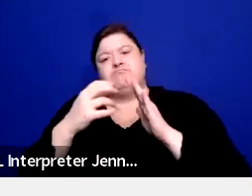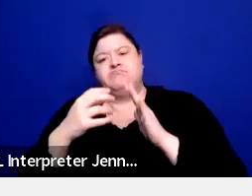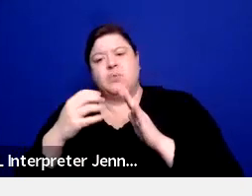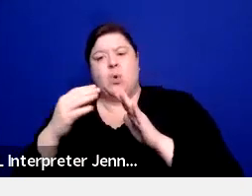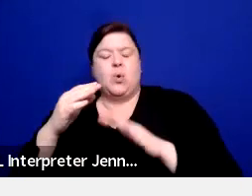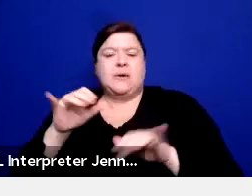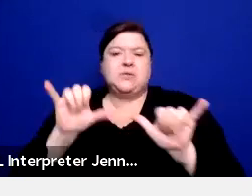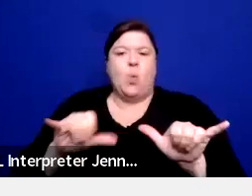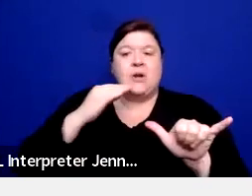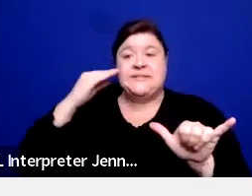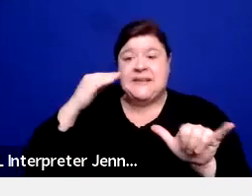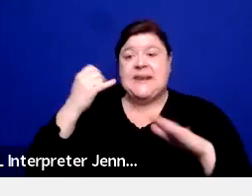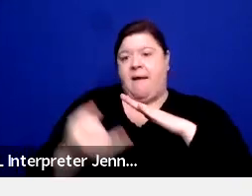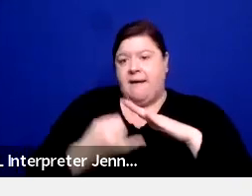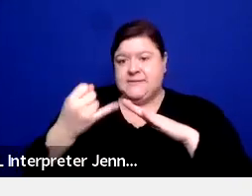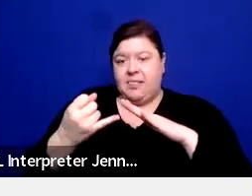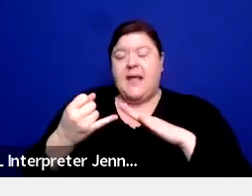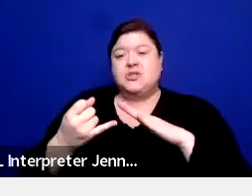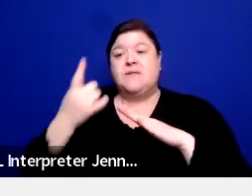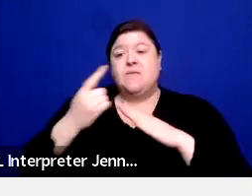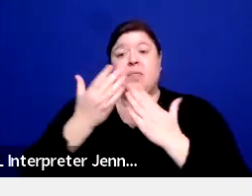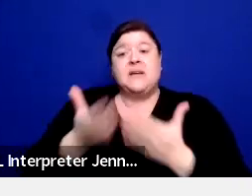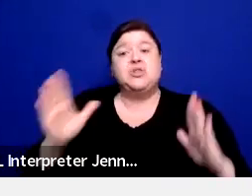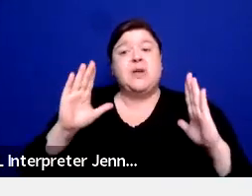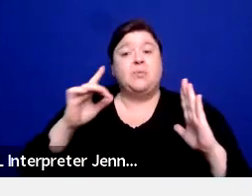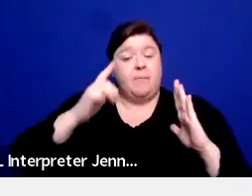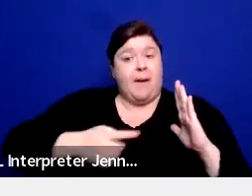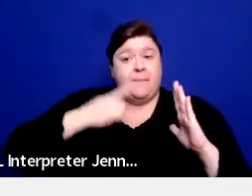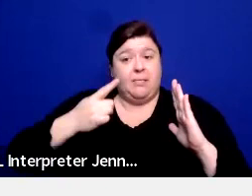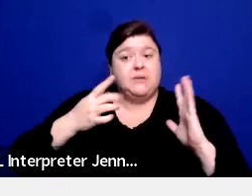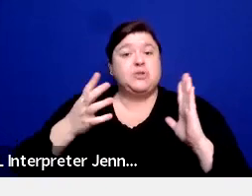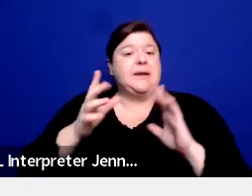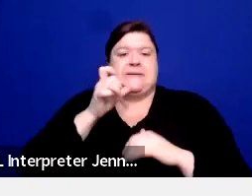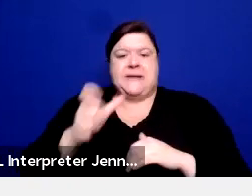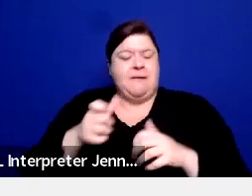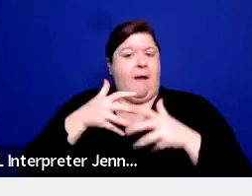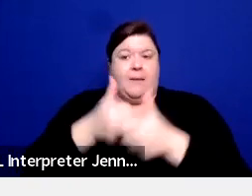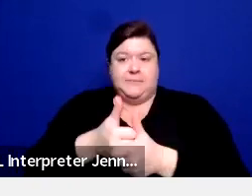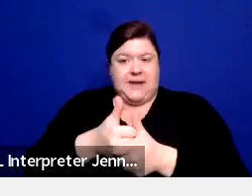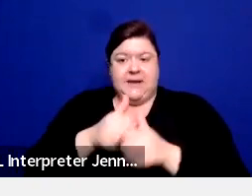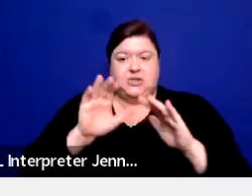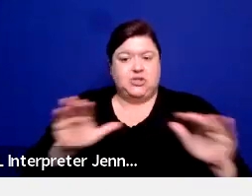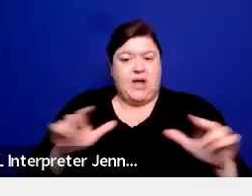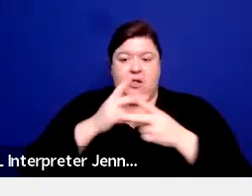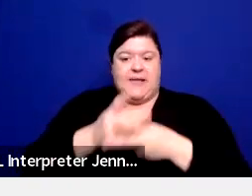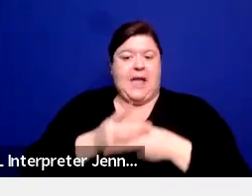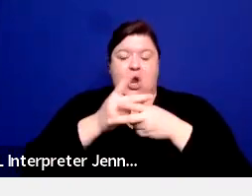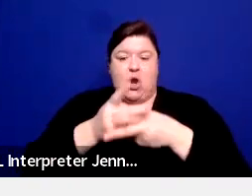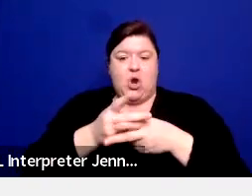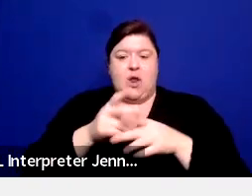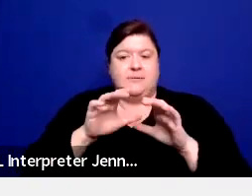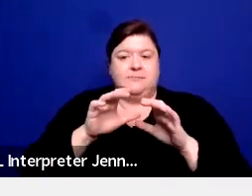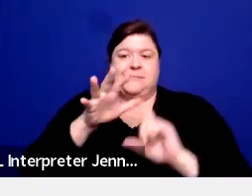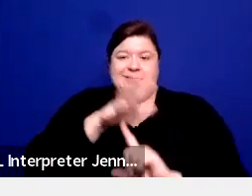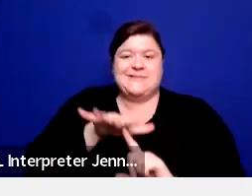isolation guidelines for the general population, it did not update childcare sector guidance. And so